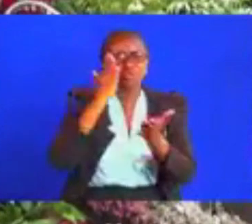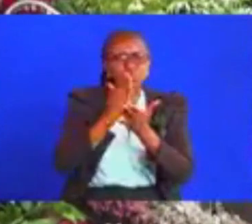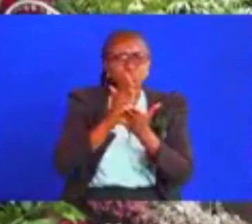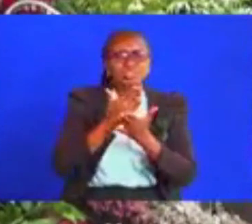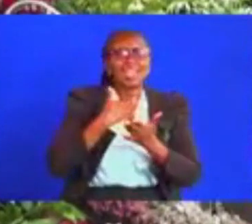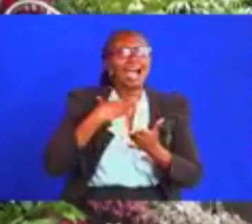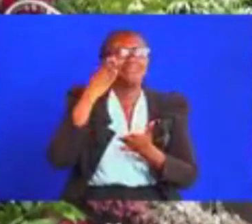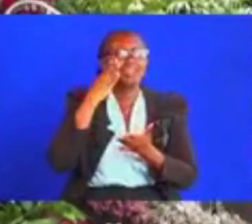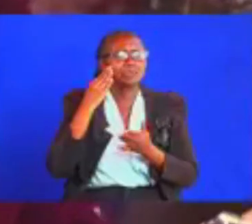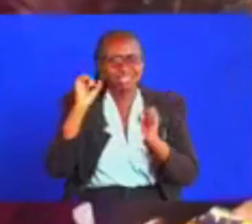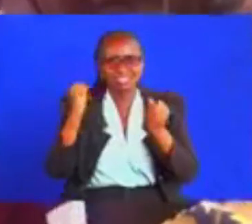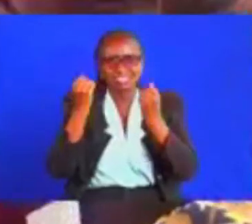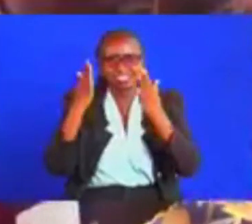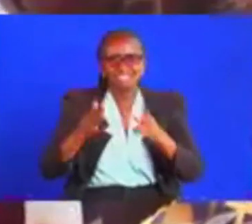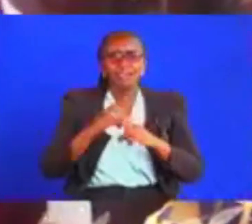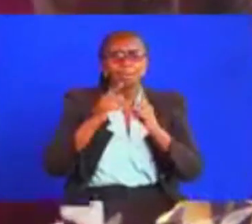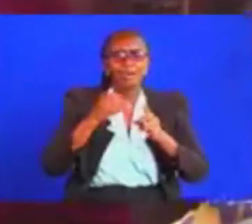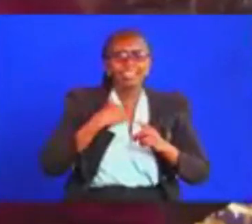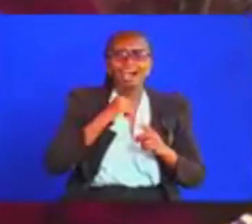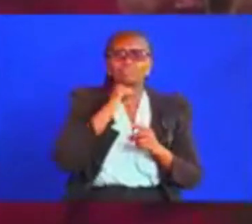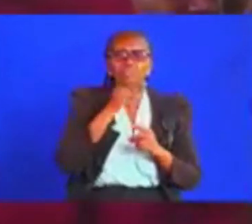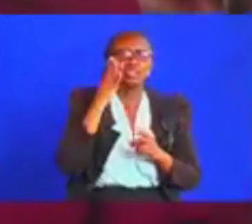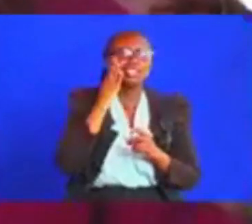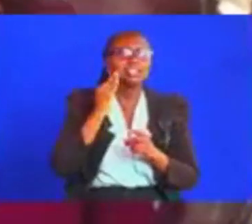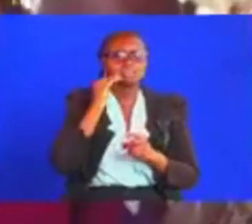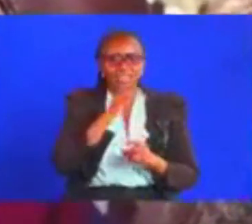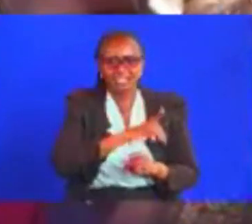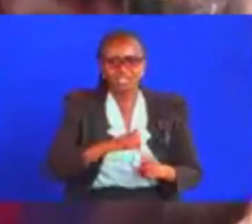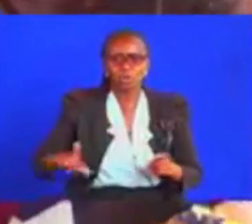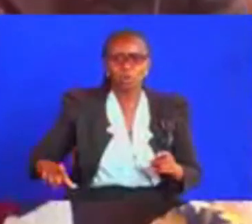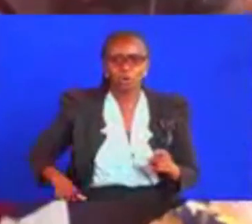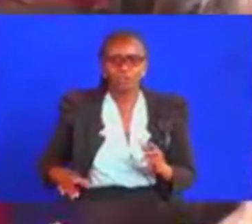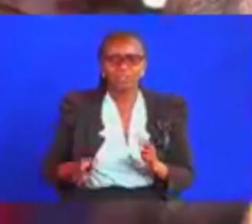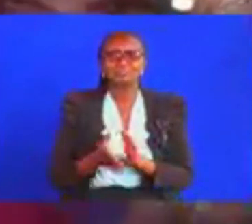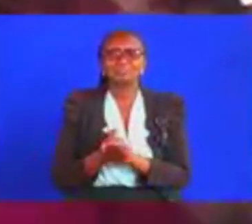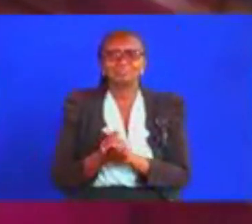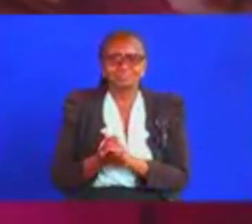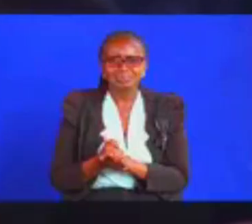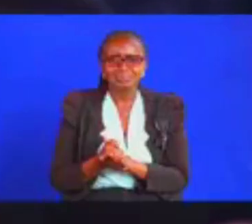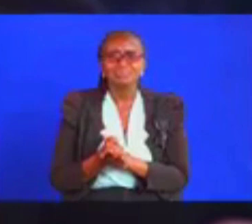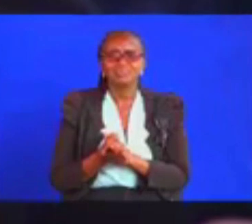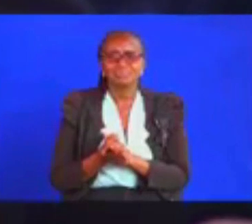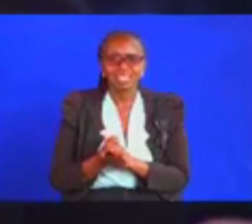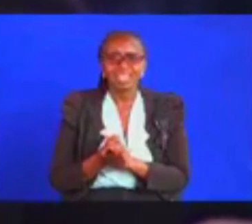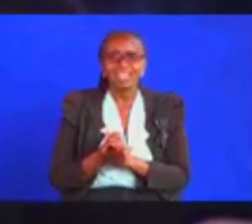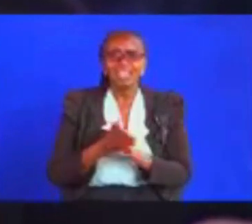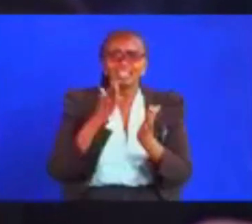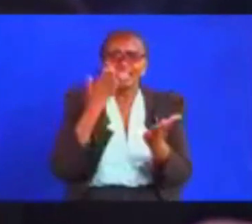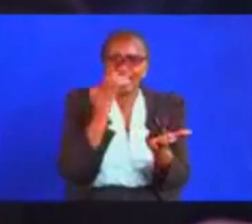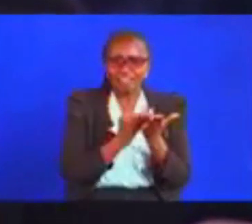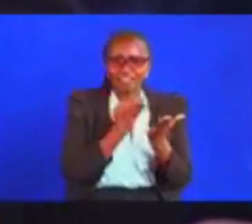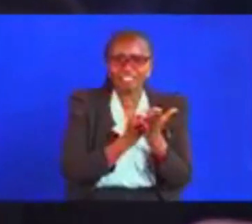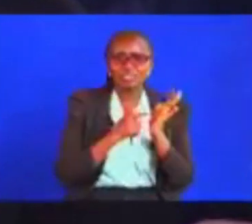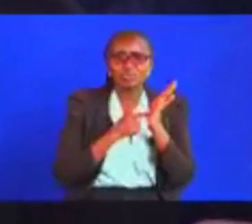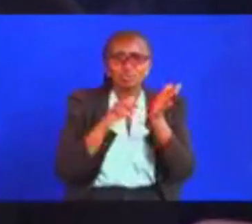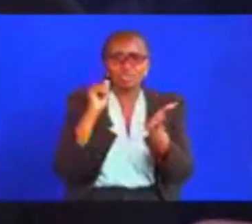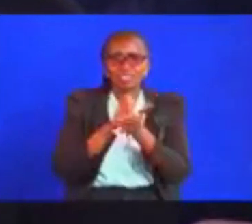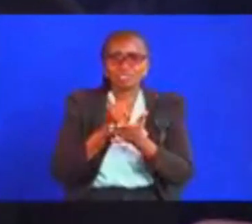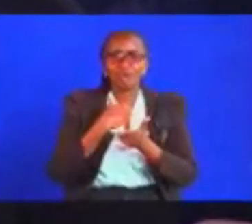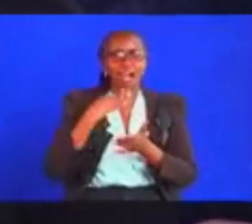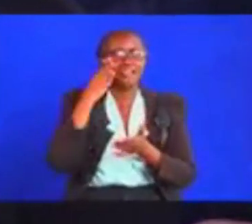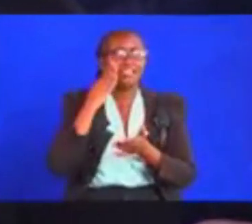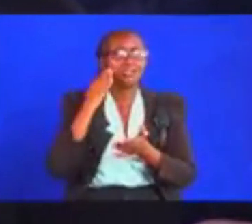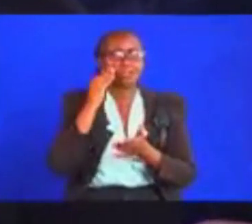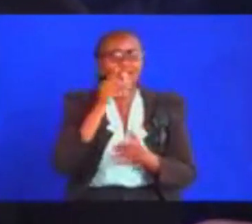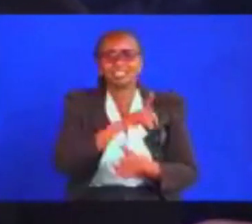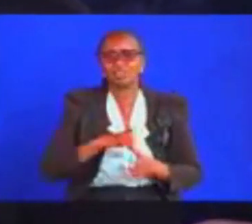the Savior, they have not encountered Lord. The proof that you have encountered Lord is